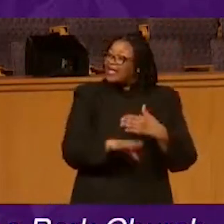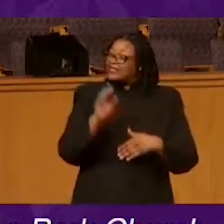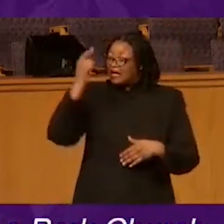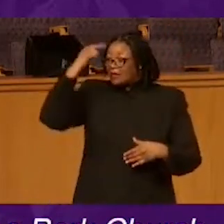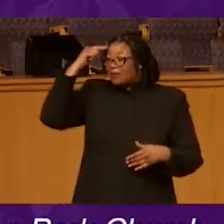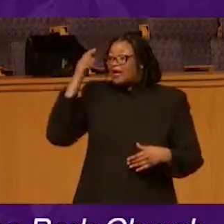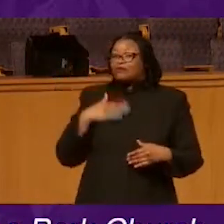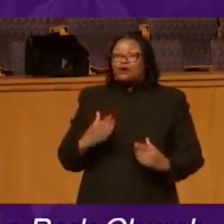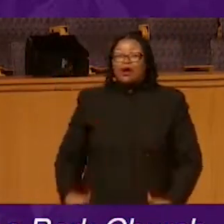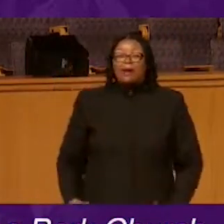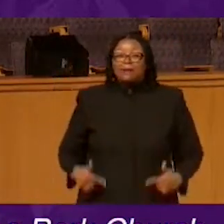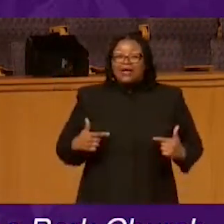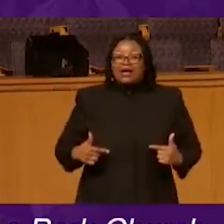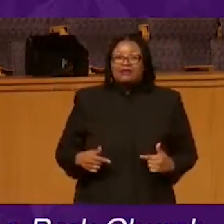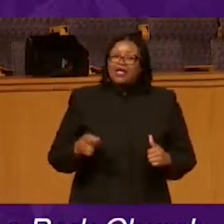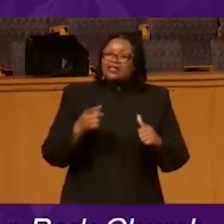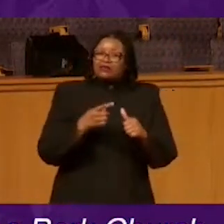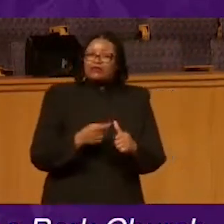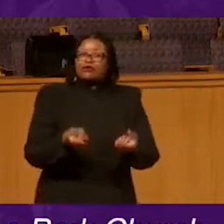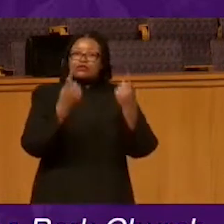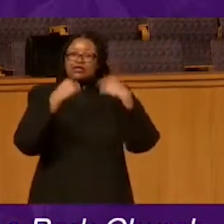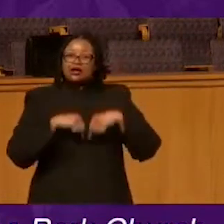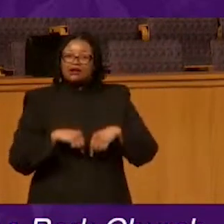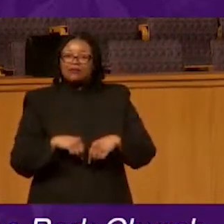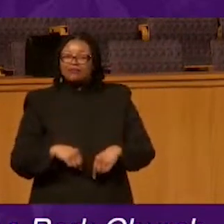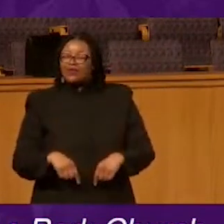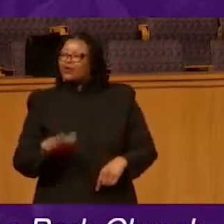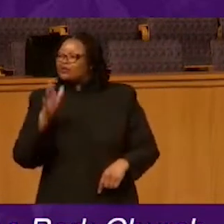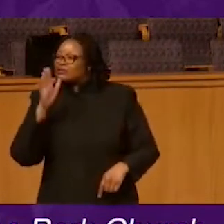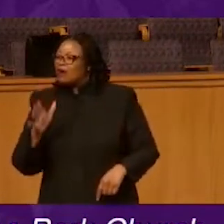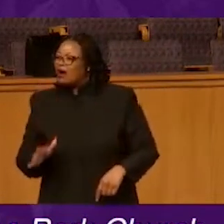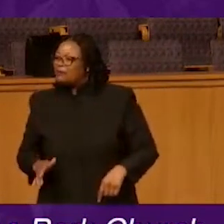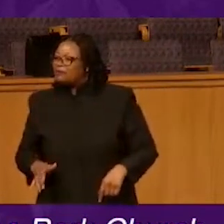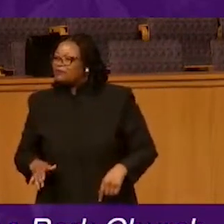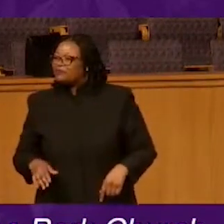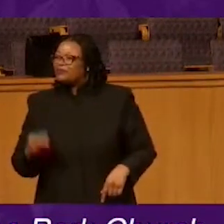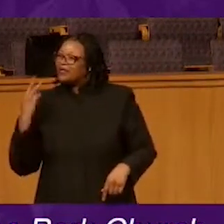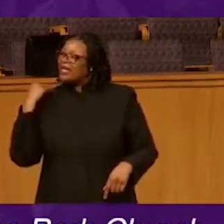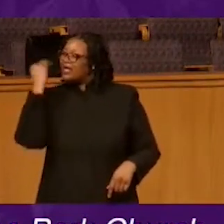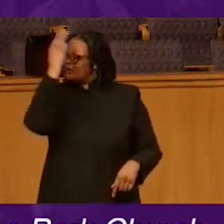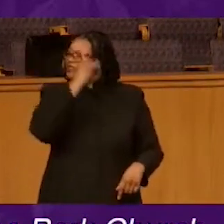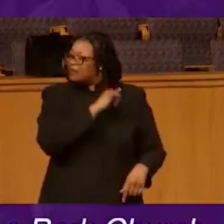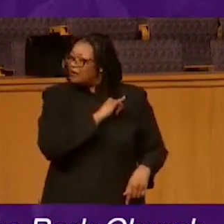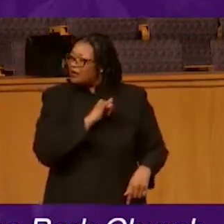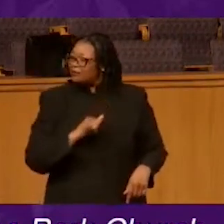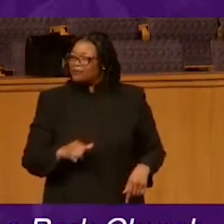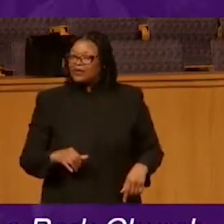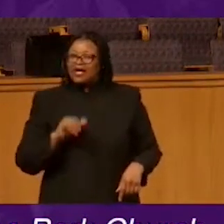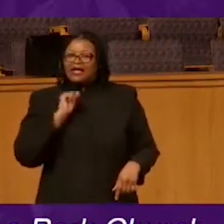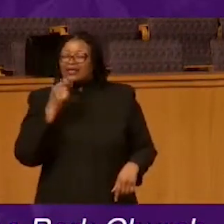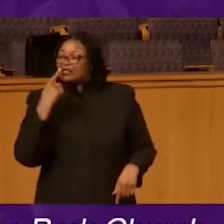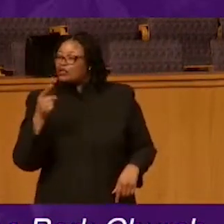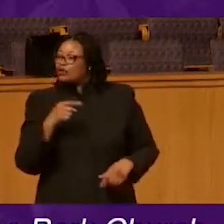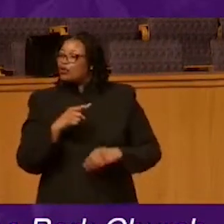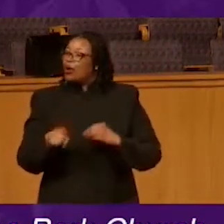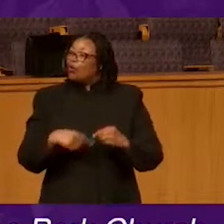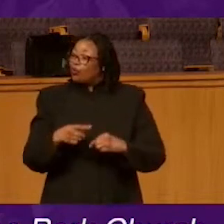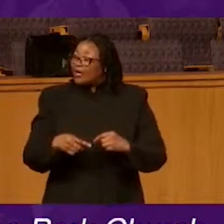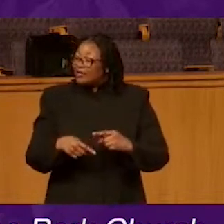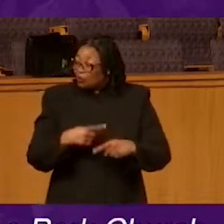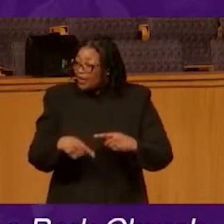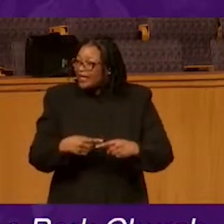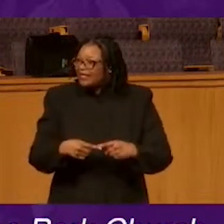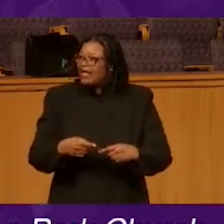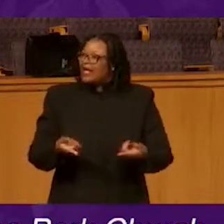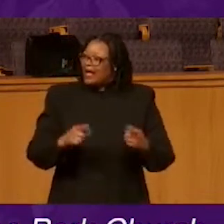life. And the first to come around was his mama. It was Mary. We aren't told when it happened. We just know that there came